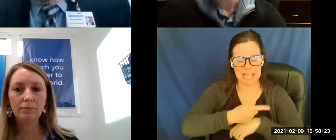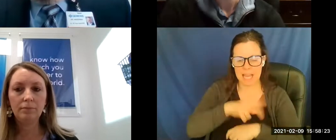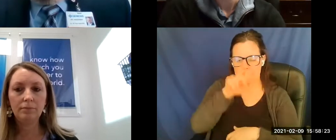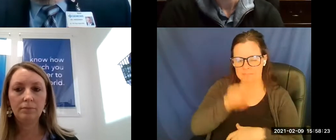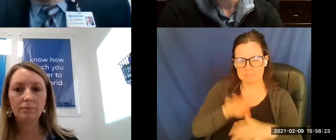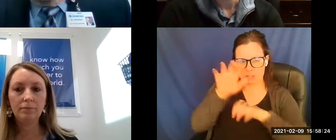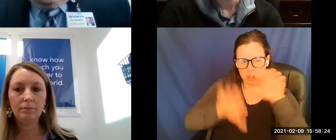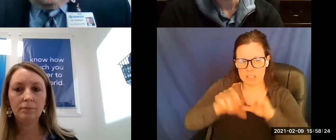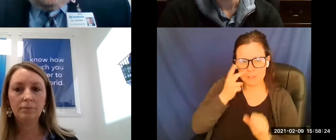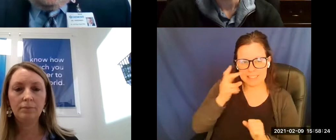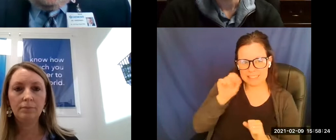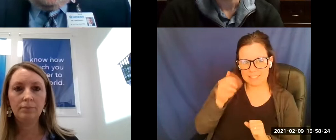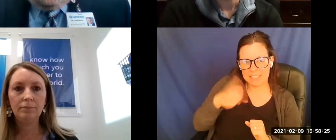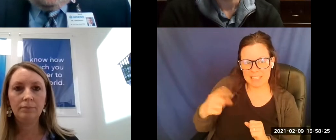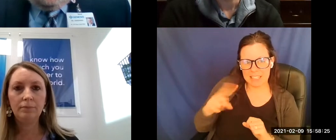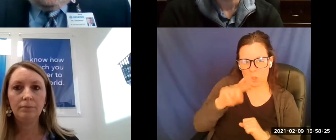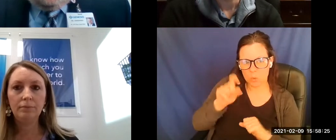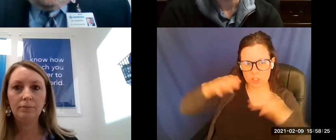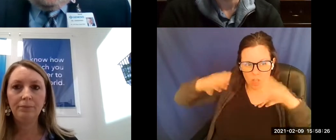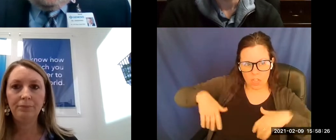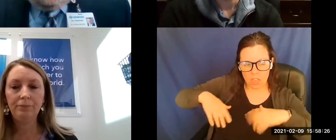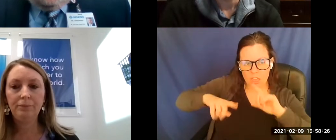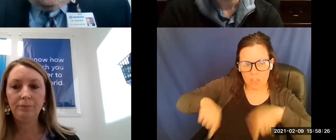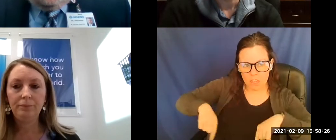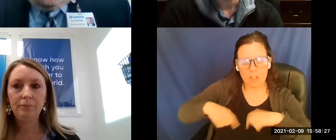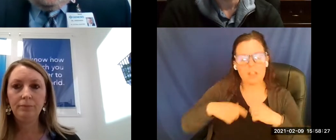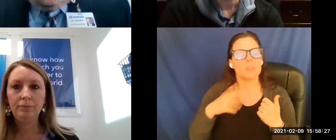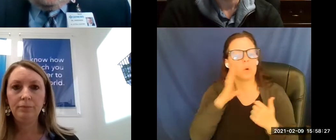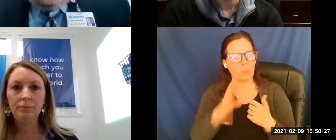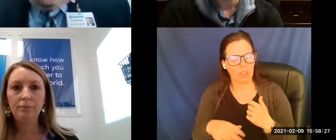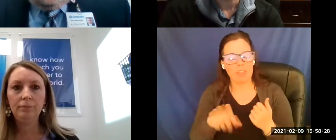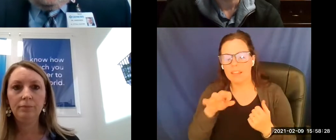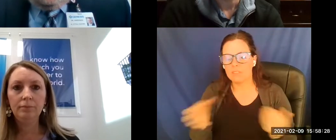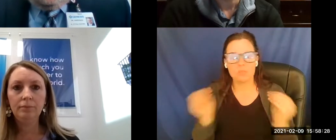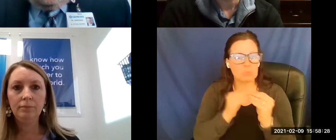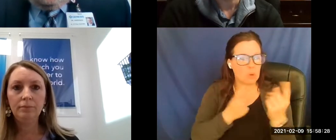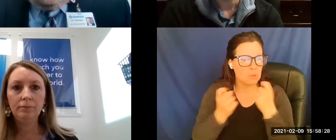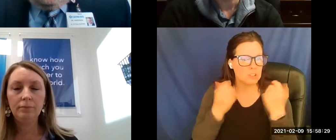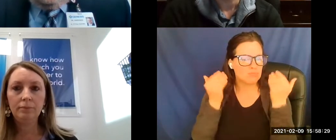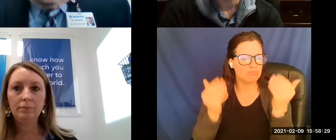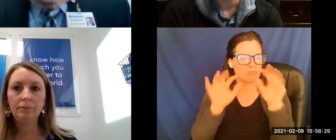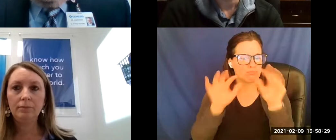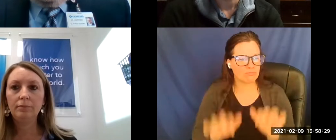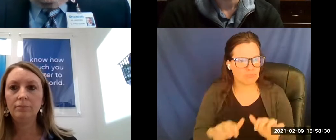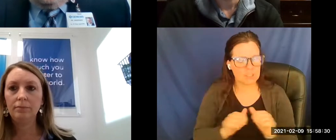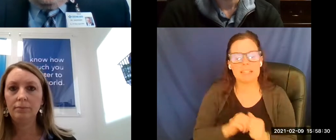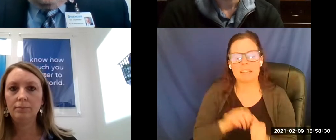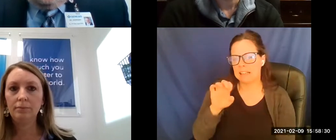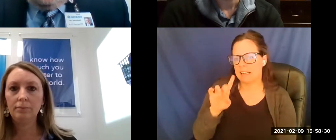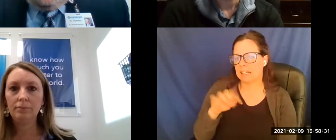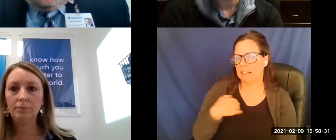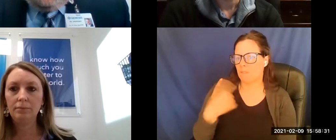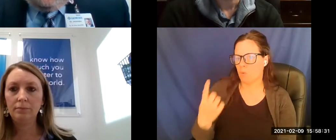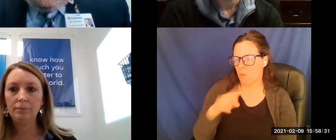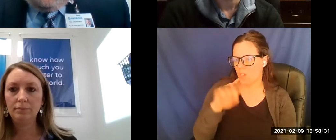there's any questions that we still need to ask, and we will get to those. If you have any additional, please type them in. Ed, I do have one question